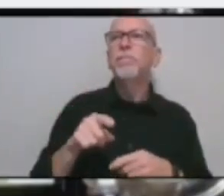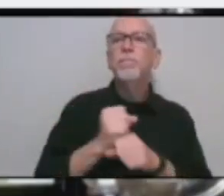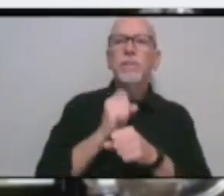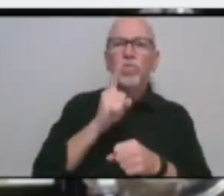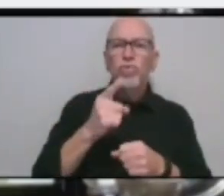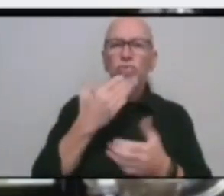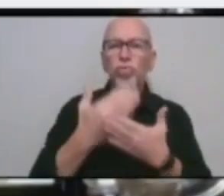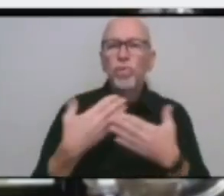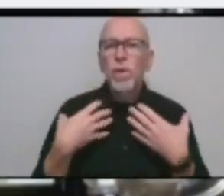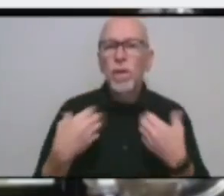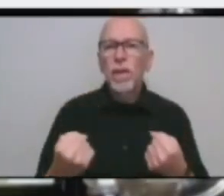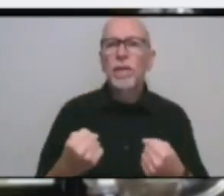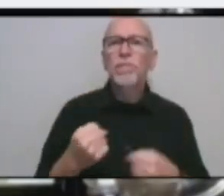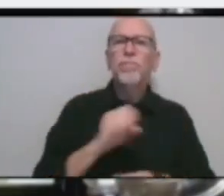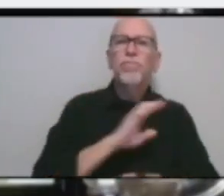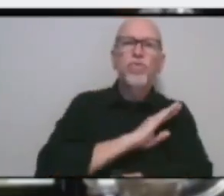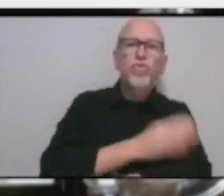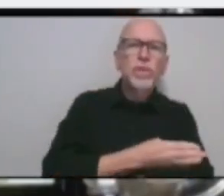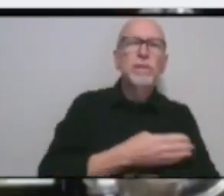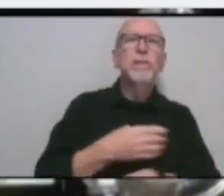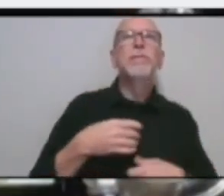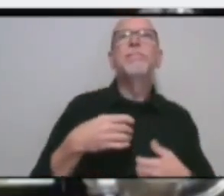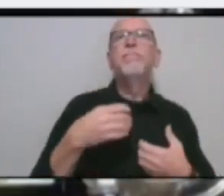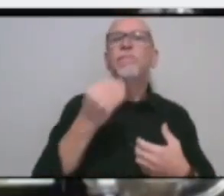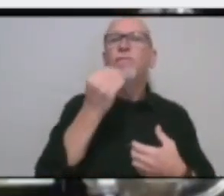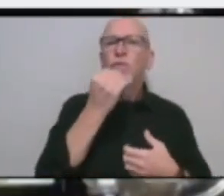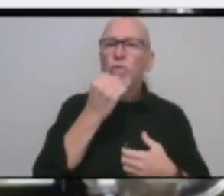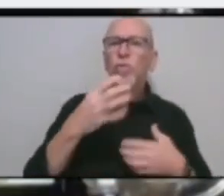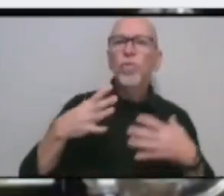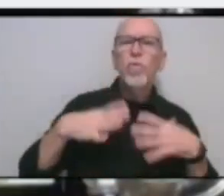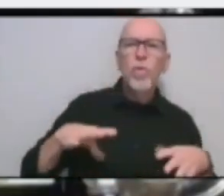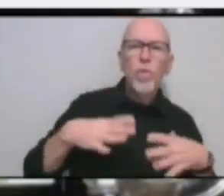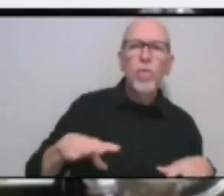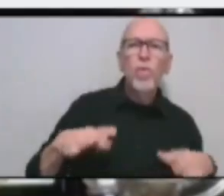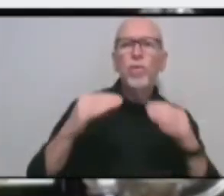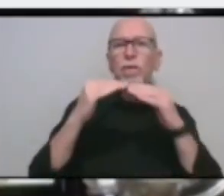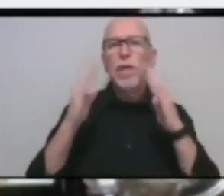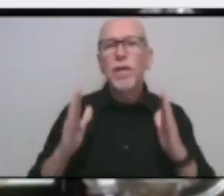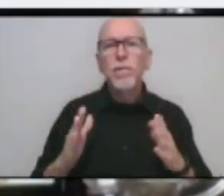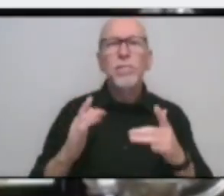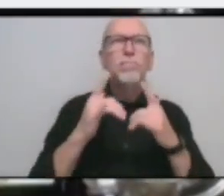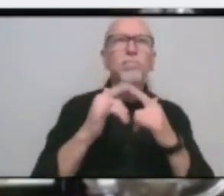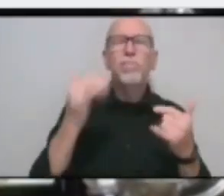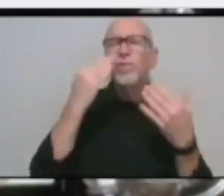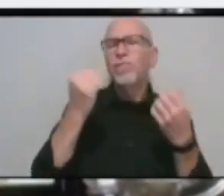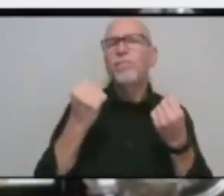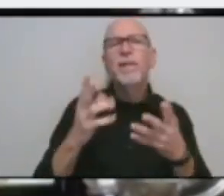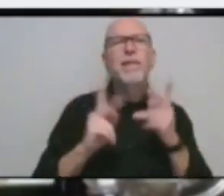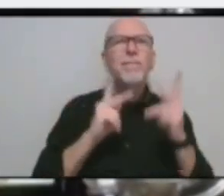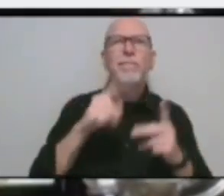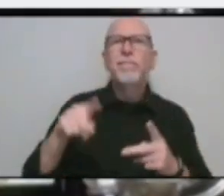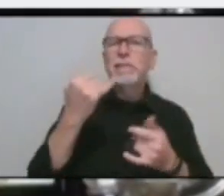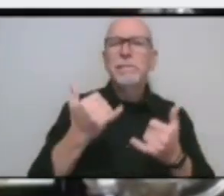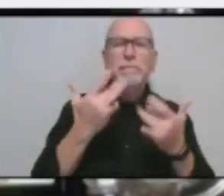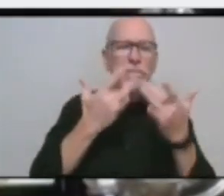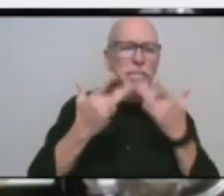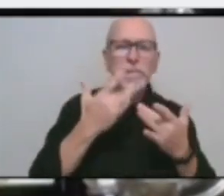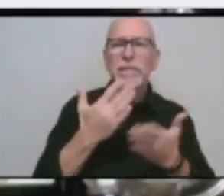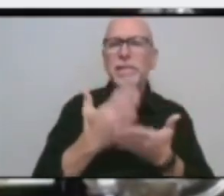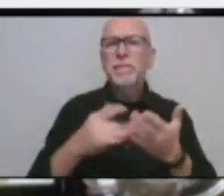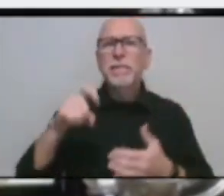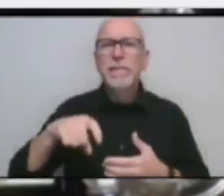strength and the food and clothing and shelter that they need, because we know so many folks are in need and so many are stepping up to